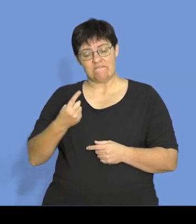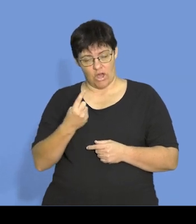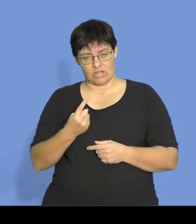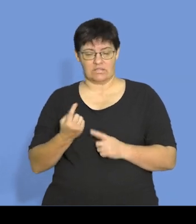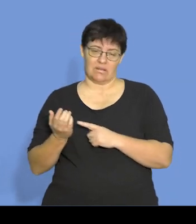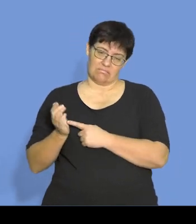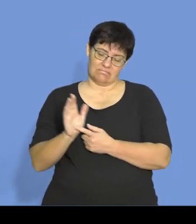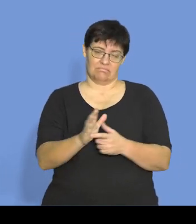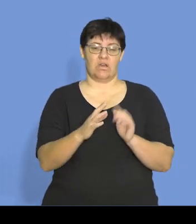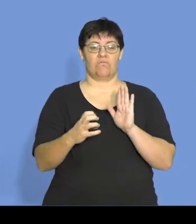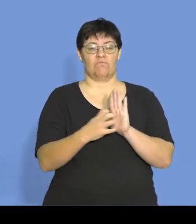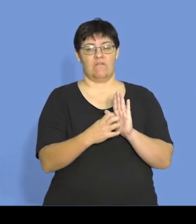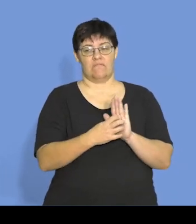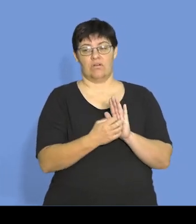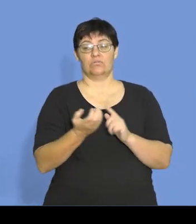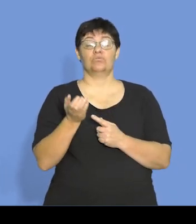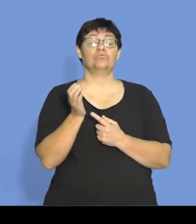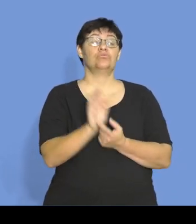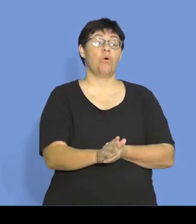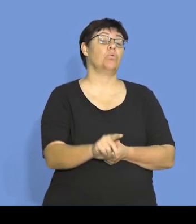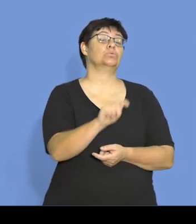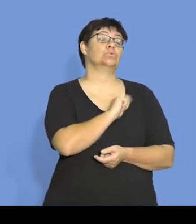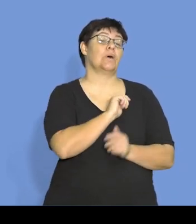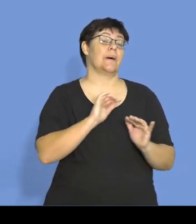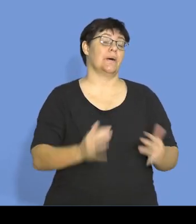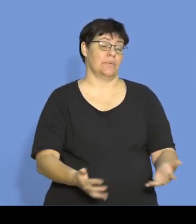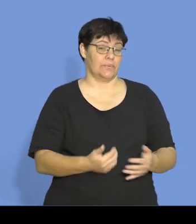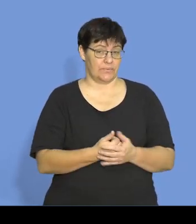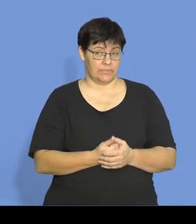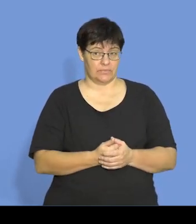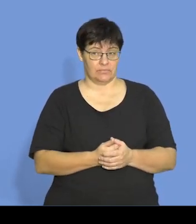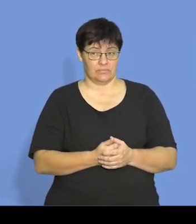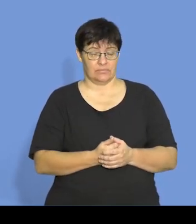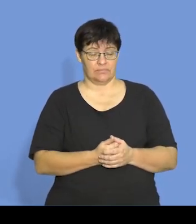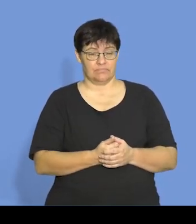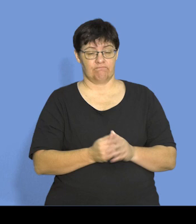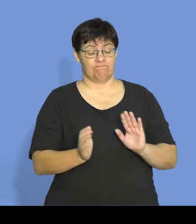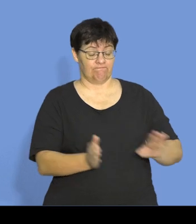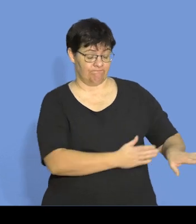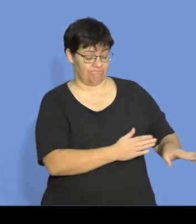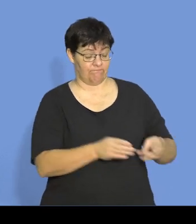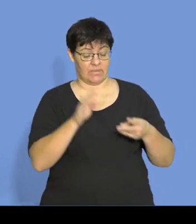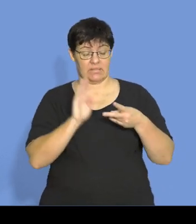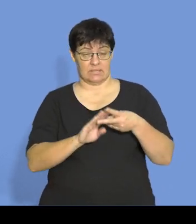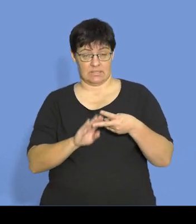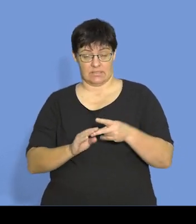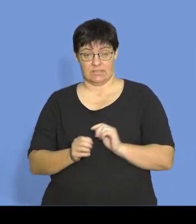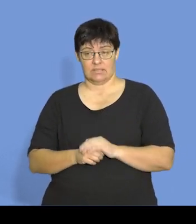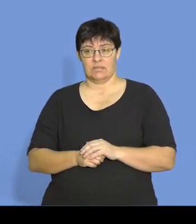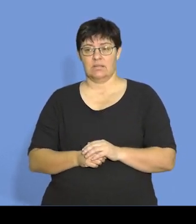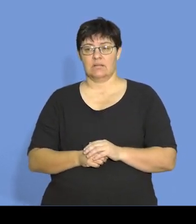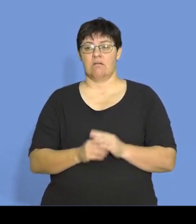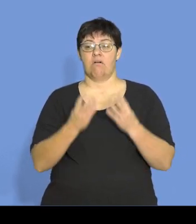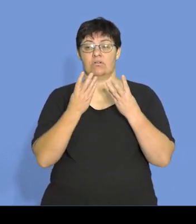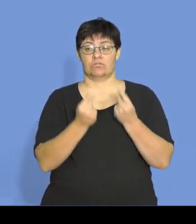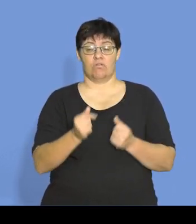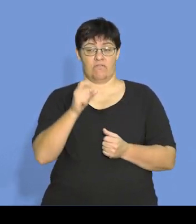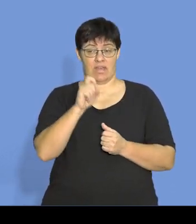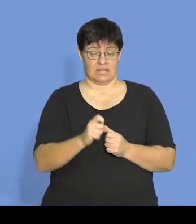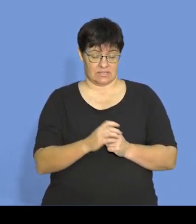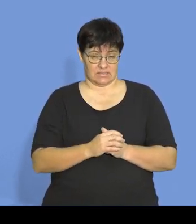draw the graph to show where this is true. Look at another example. It says solve for